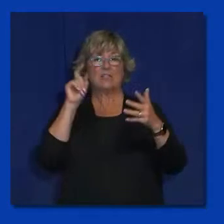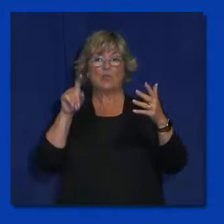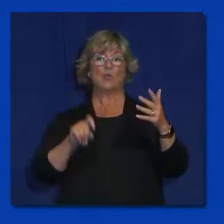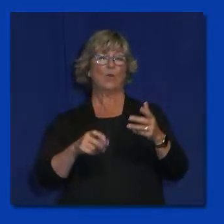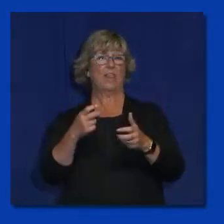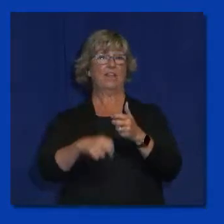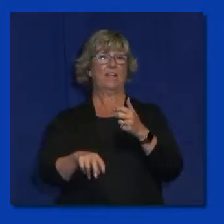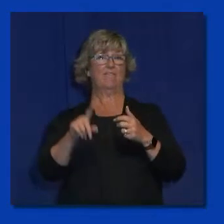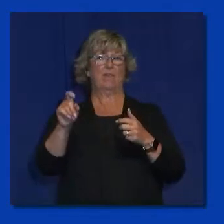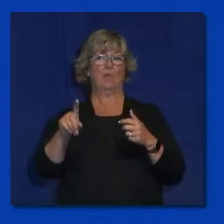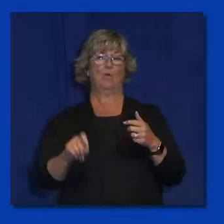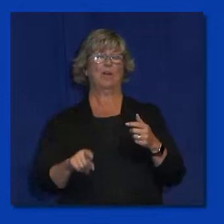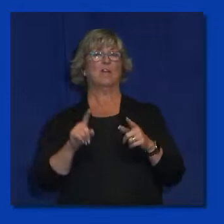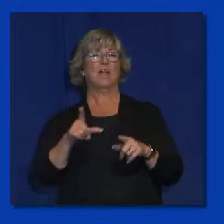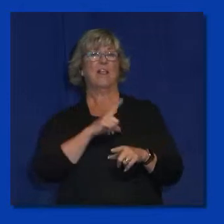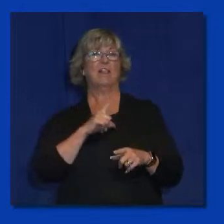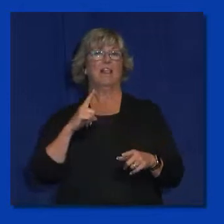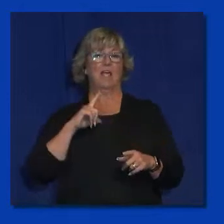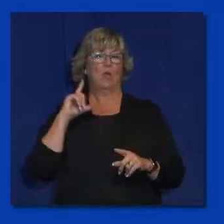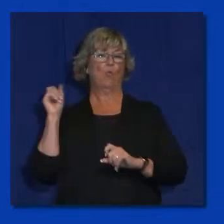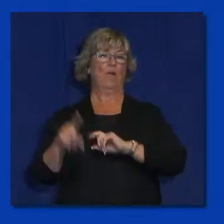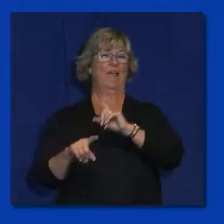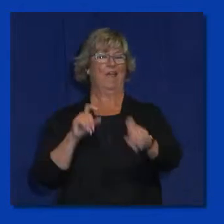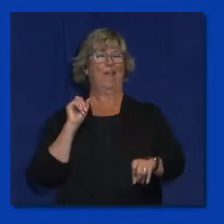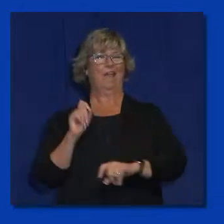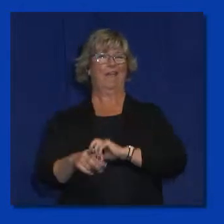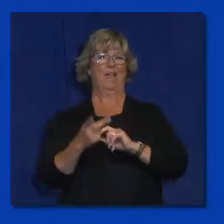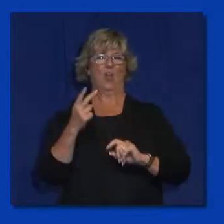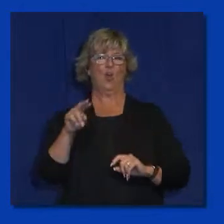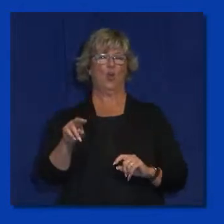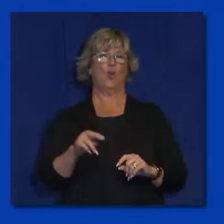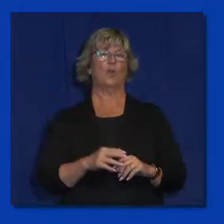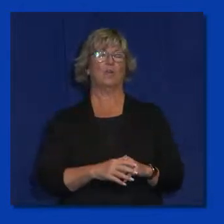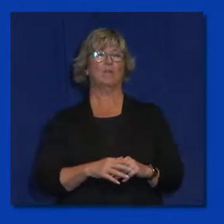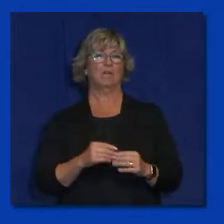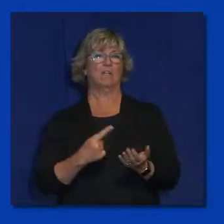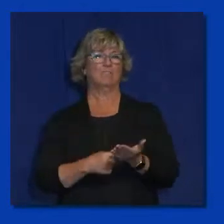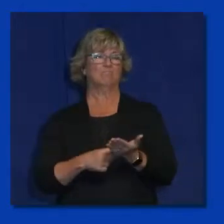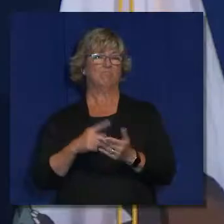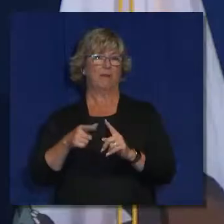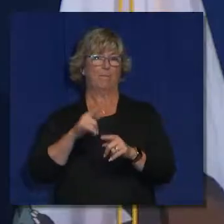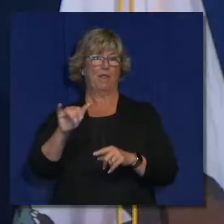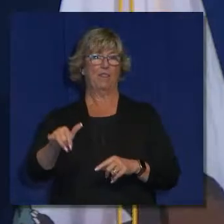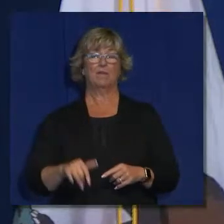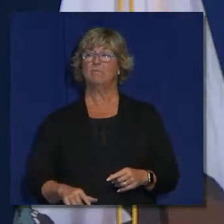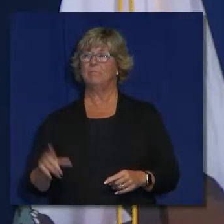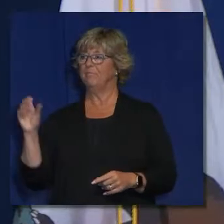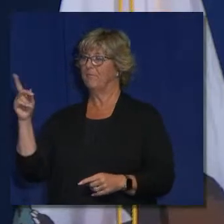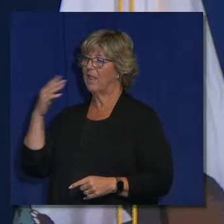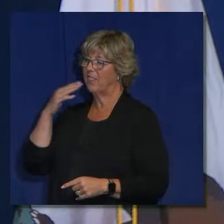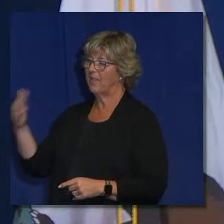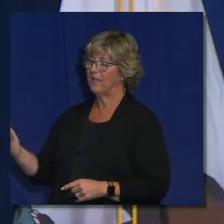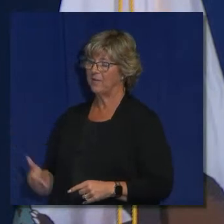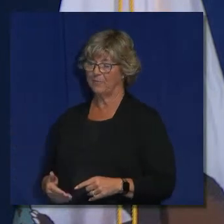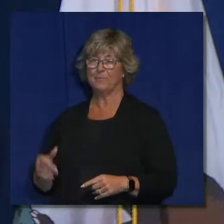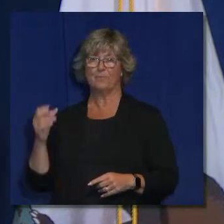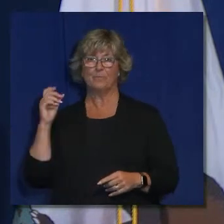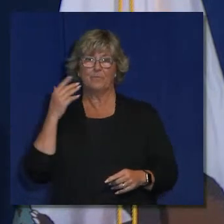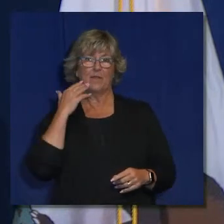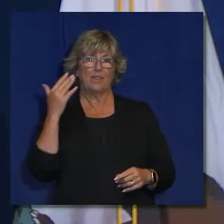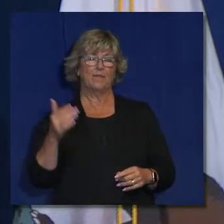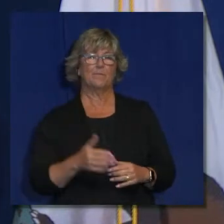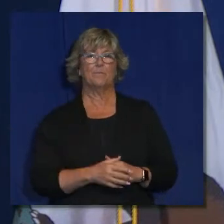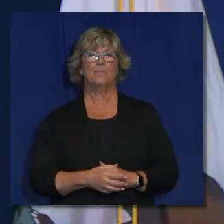tough questions that the legislature will ask in the next few weeks, and talk more about it. Thank you. Thanks.